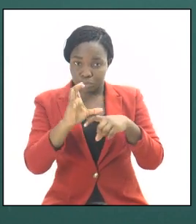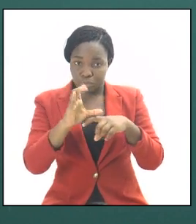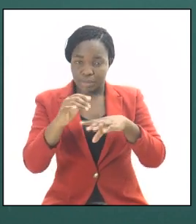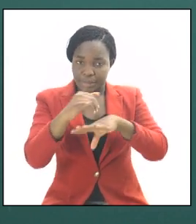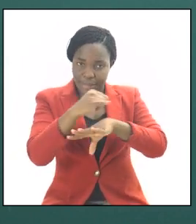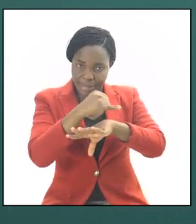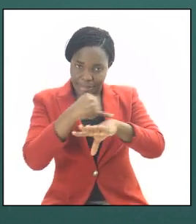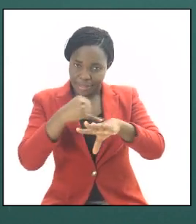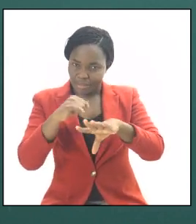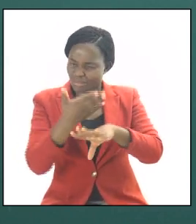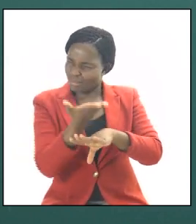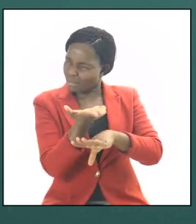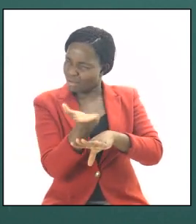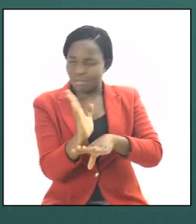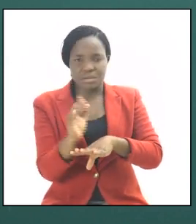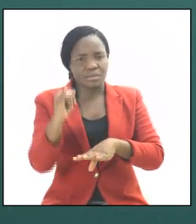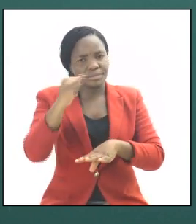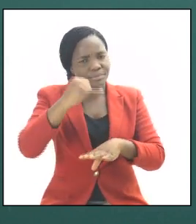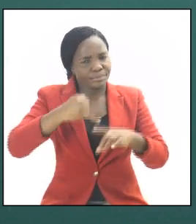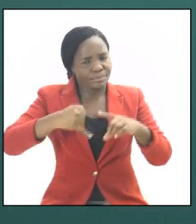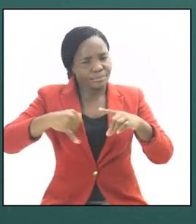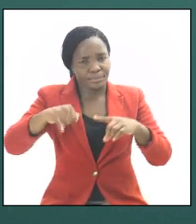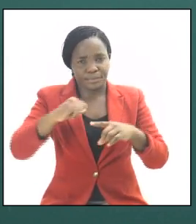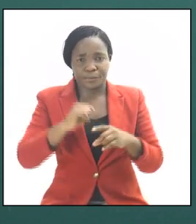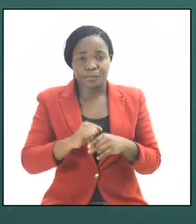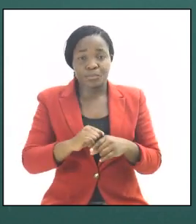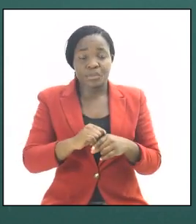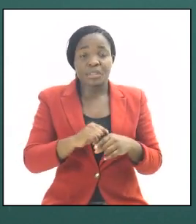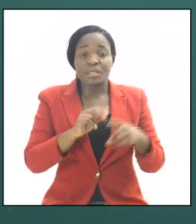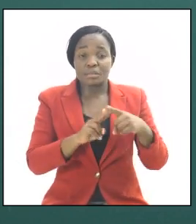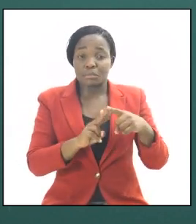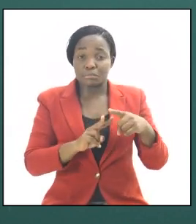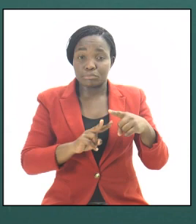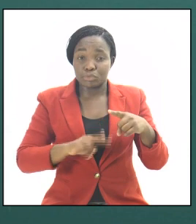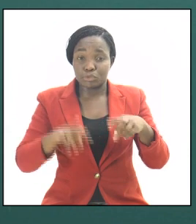by pi. That will give us